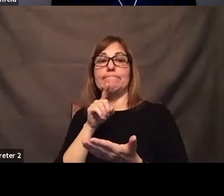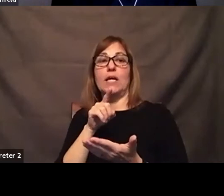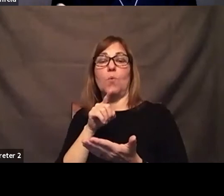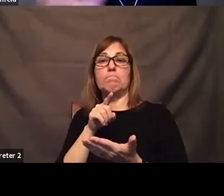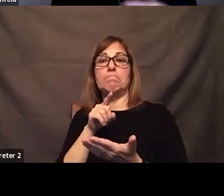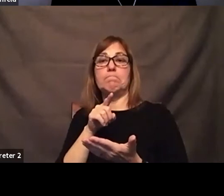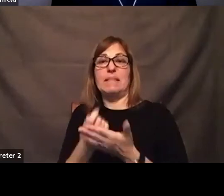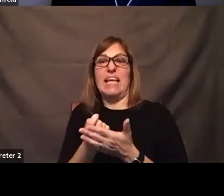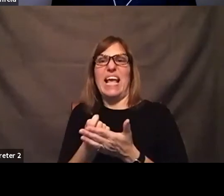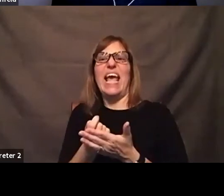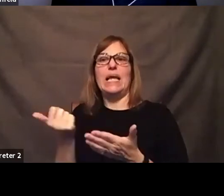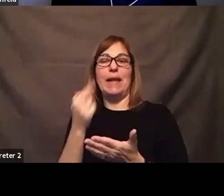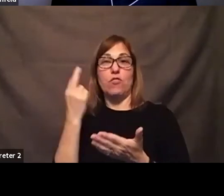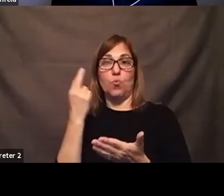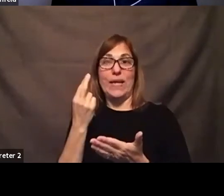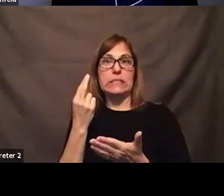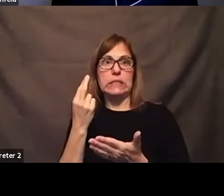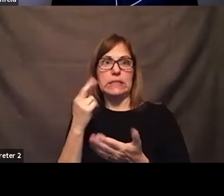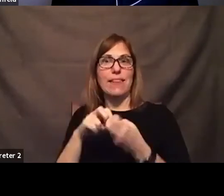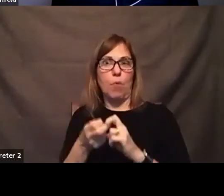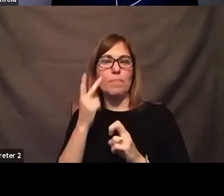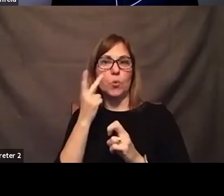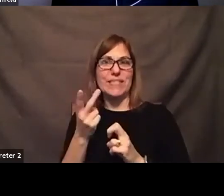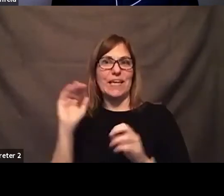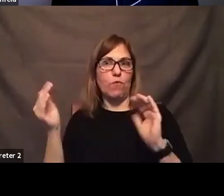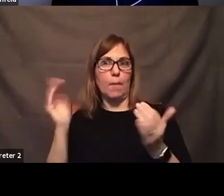in the comparable services now.